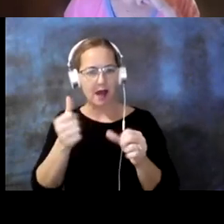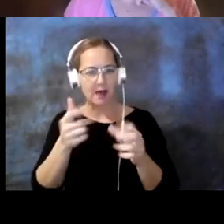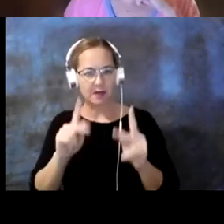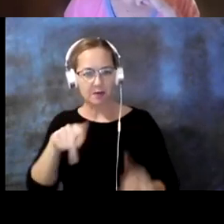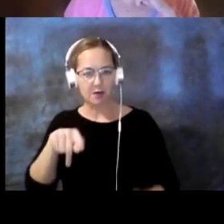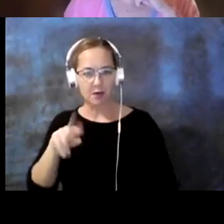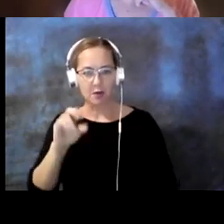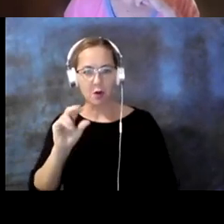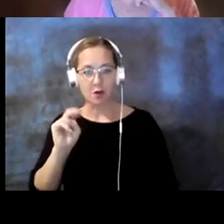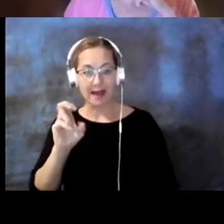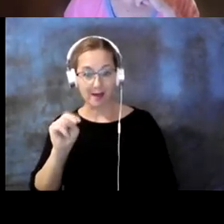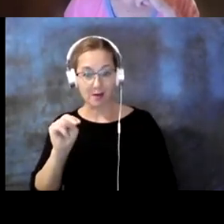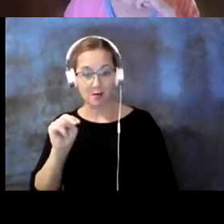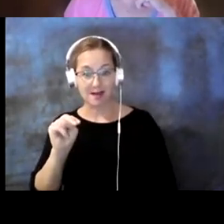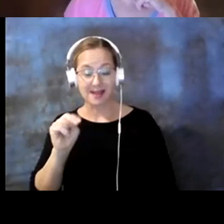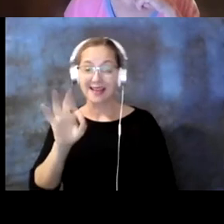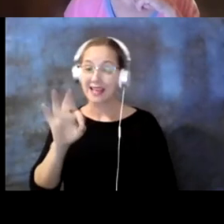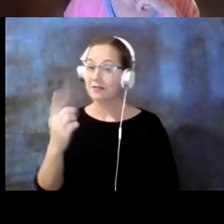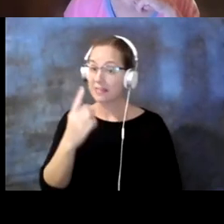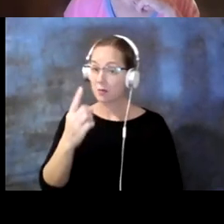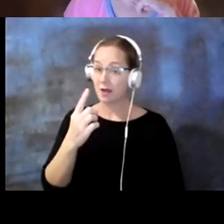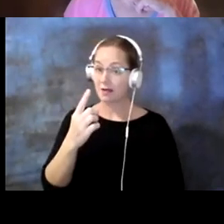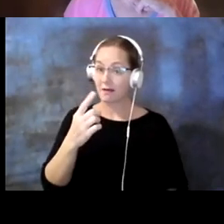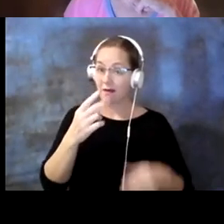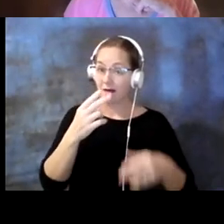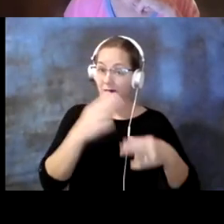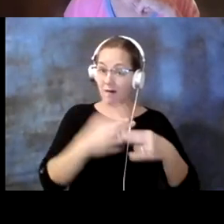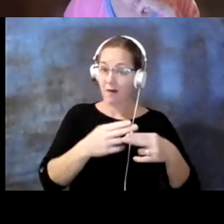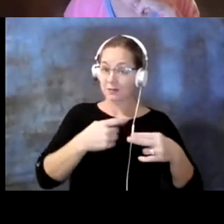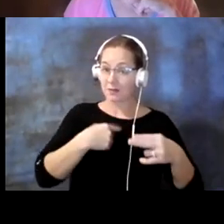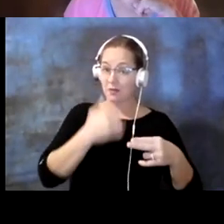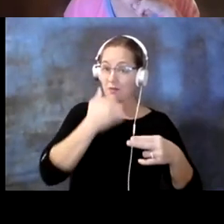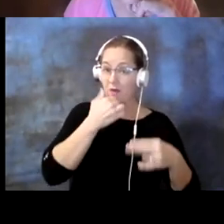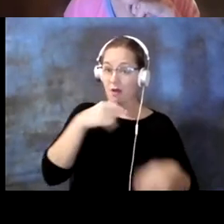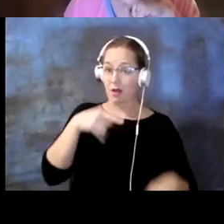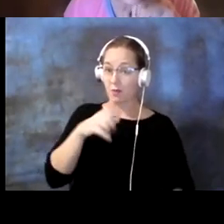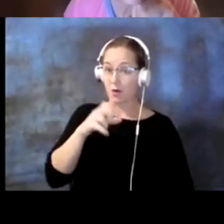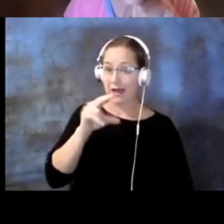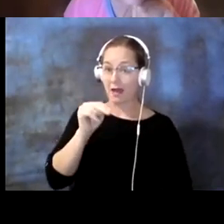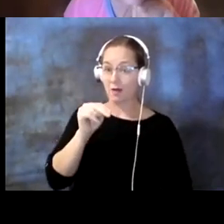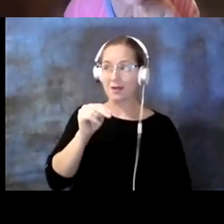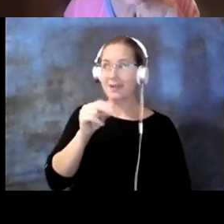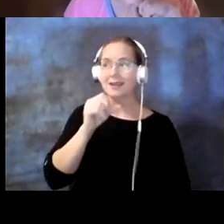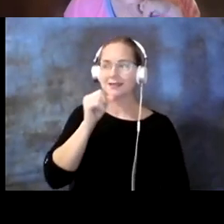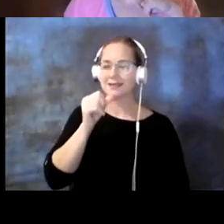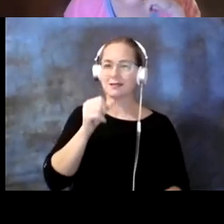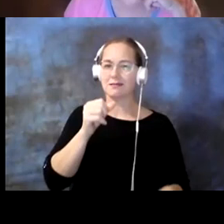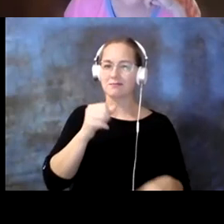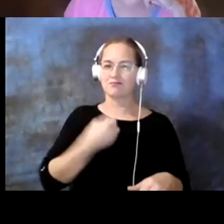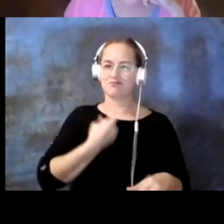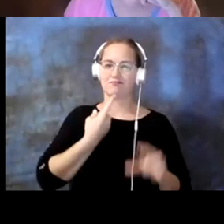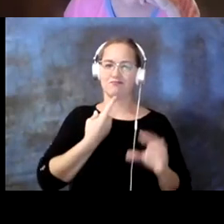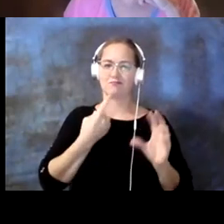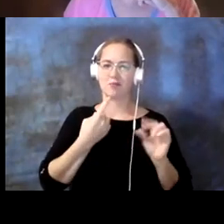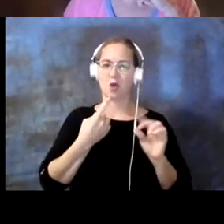doesn't bother me. But I know that's not always the case with people who are genderqueer. And